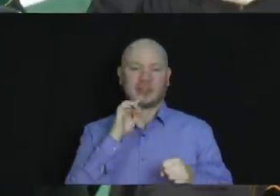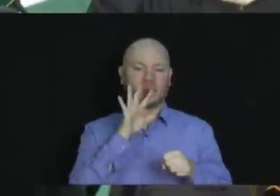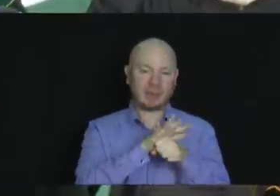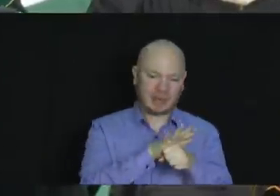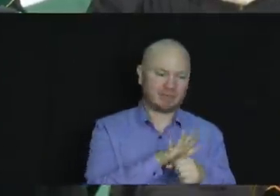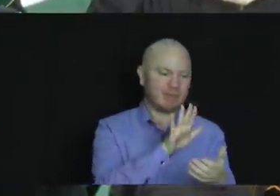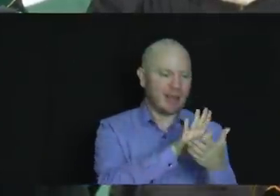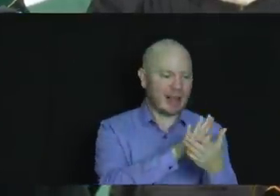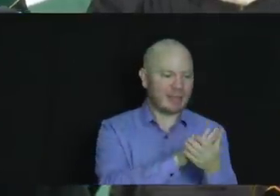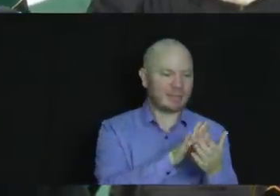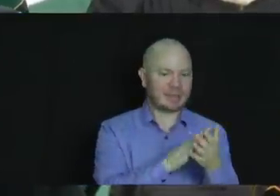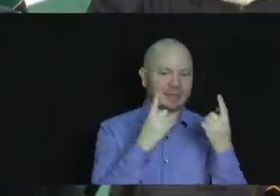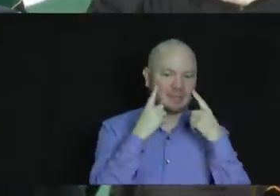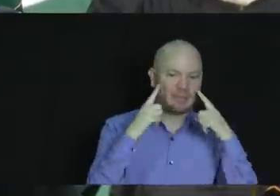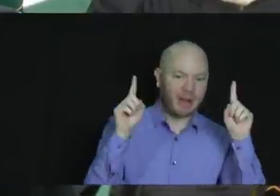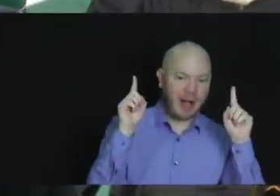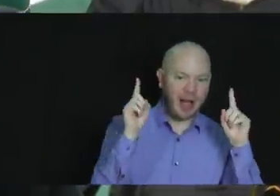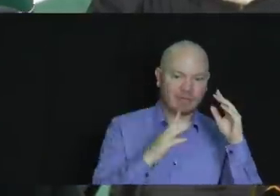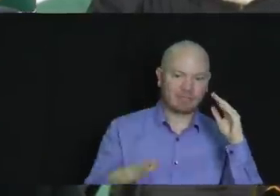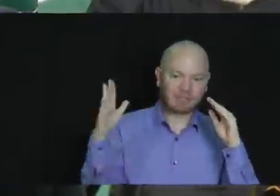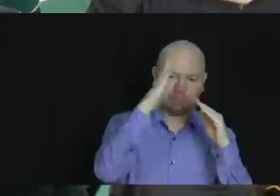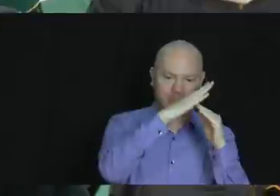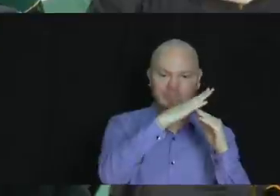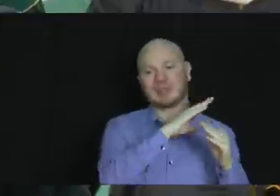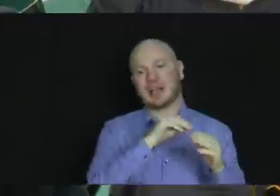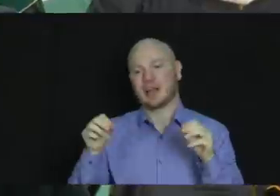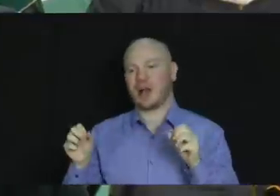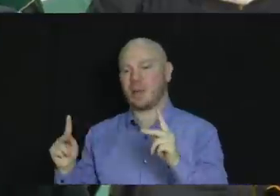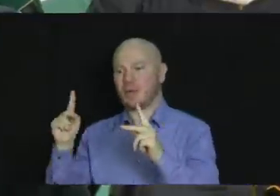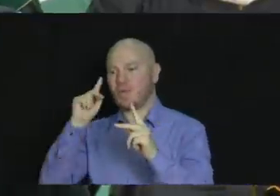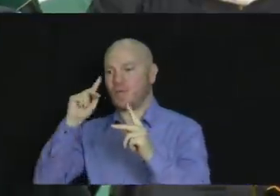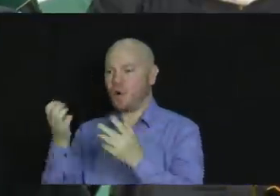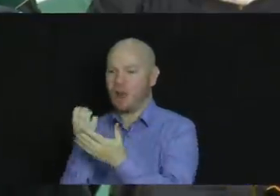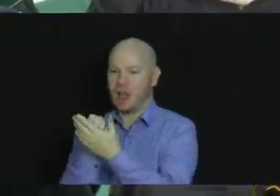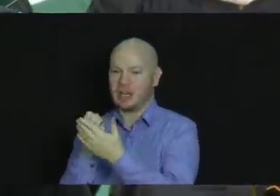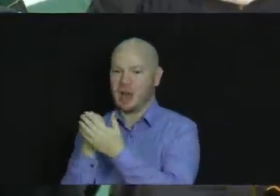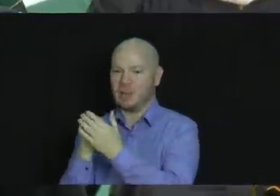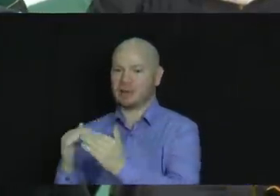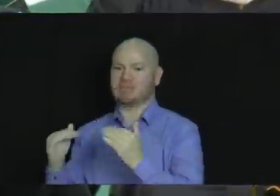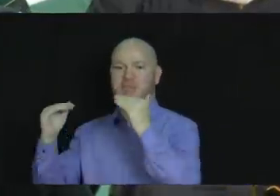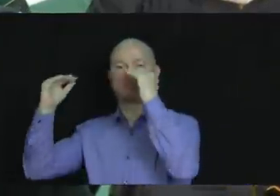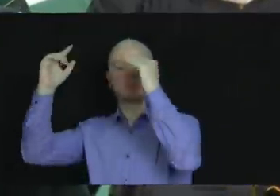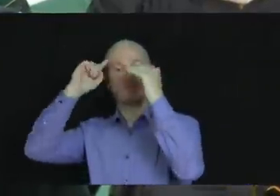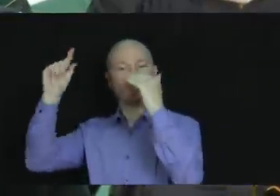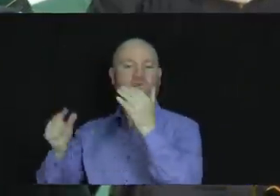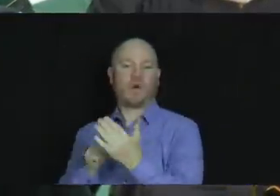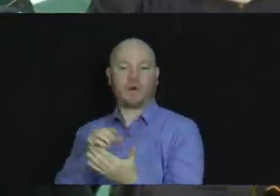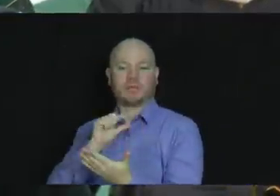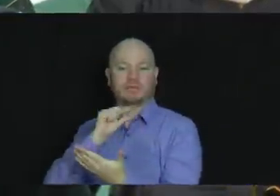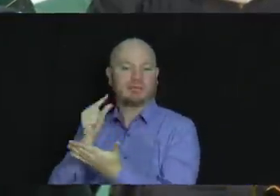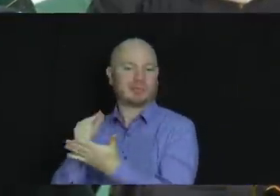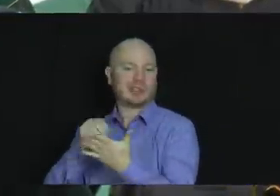academic excellence and opportunities for upward economic mobility for our graduates.